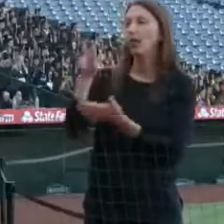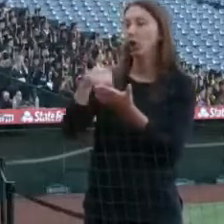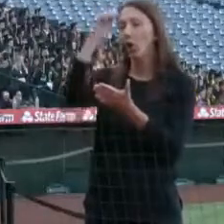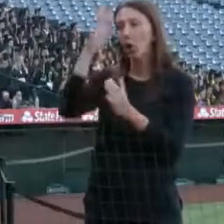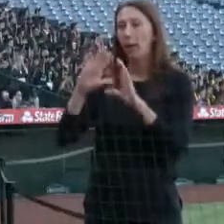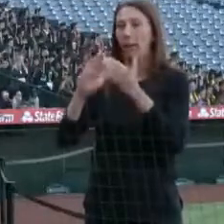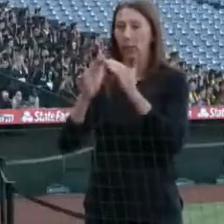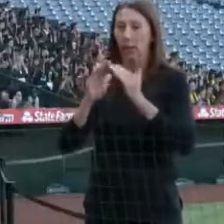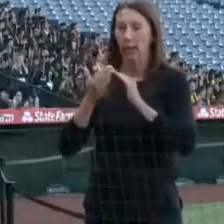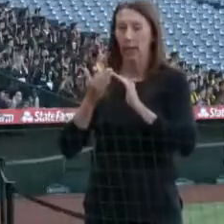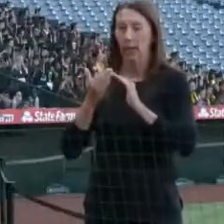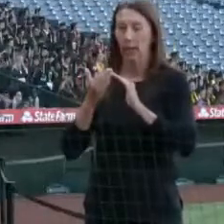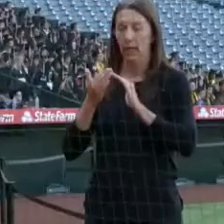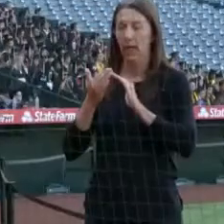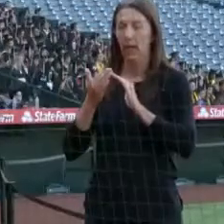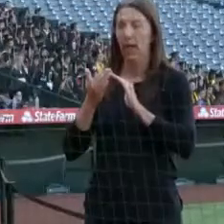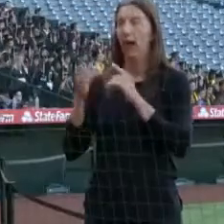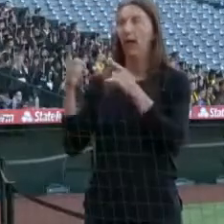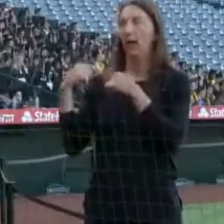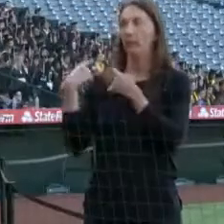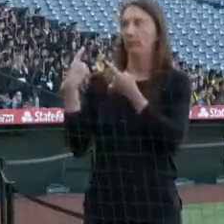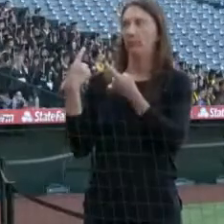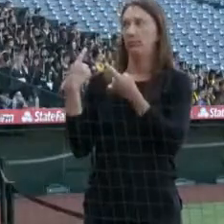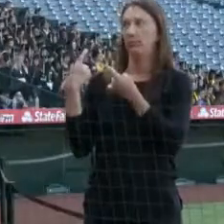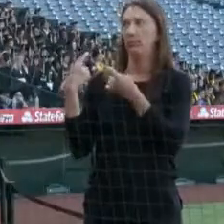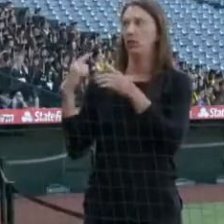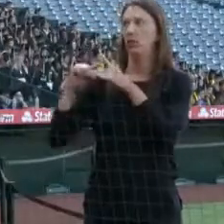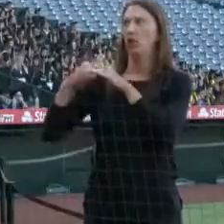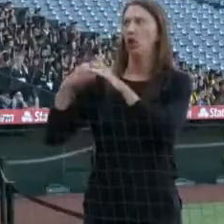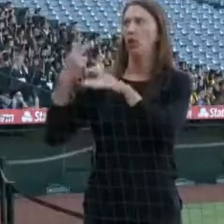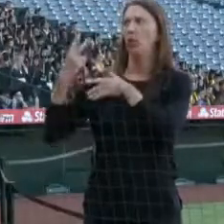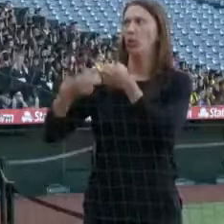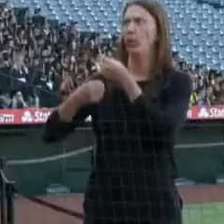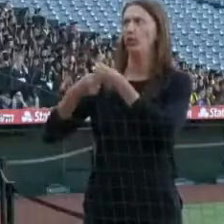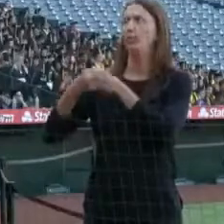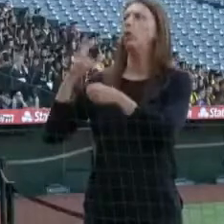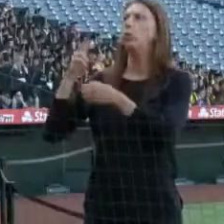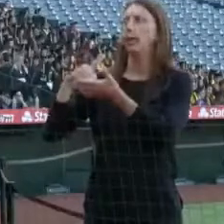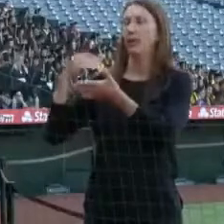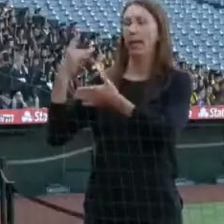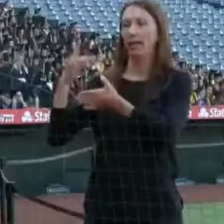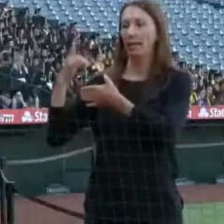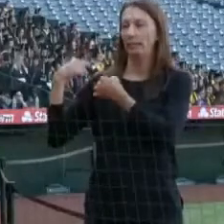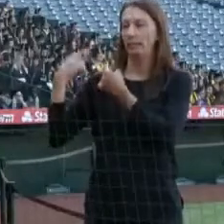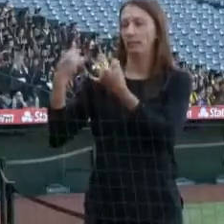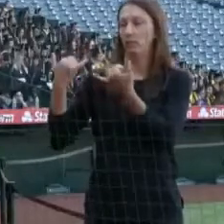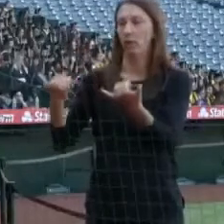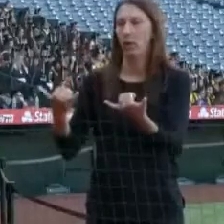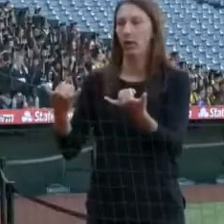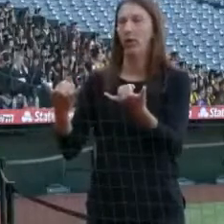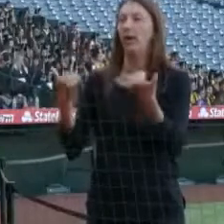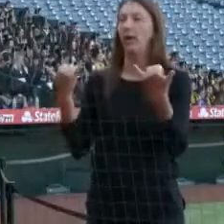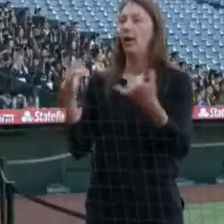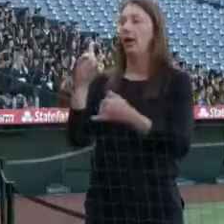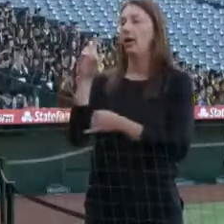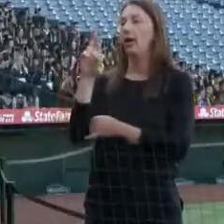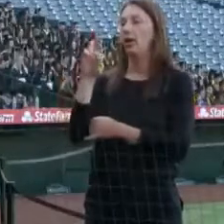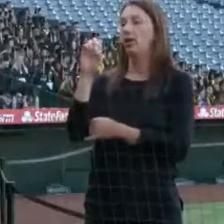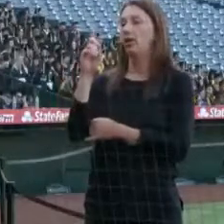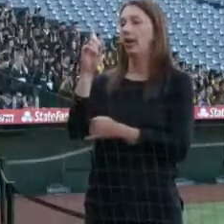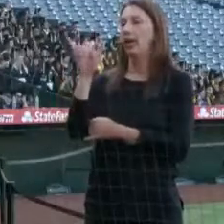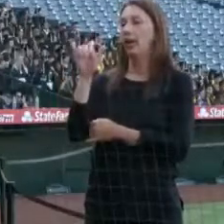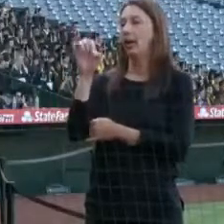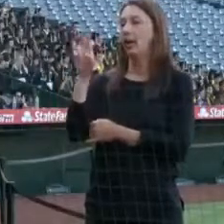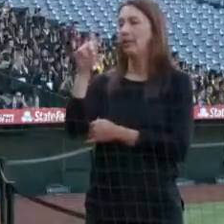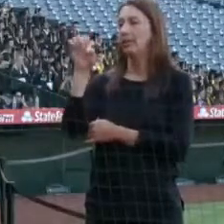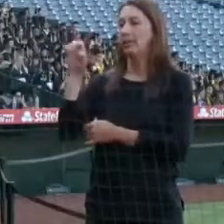communities since that program was launched in 2018. Dr. Shelley Erickson, professor of human